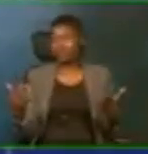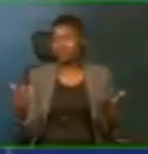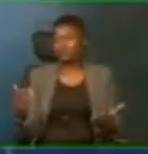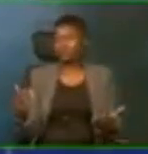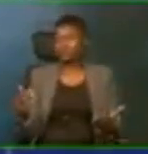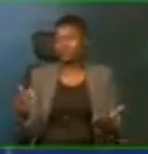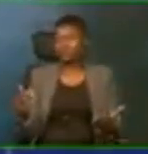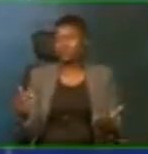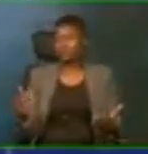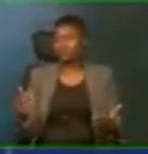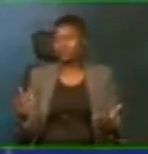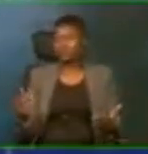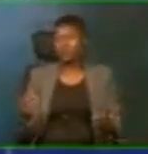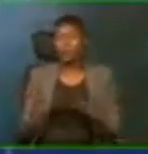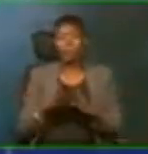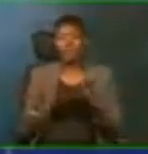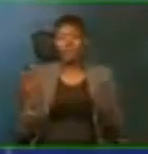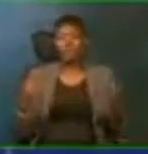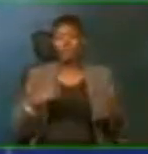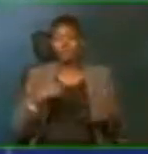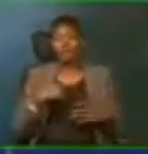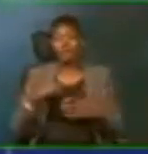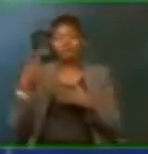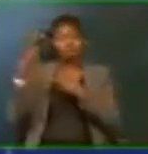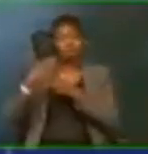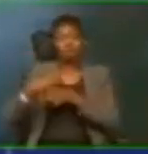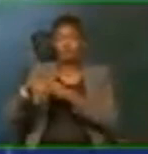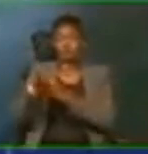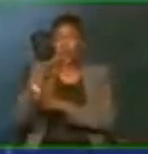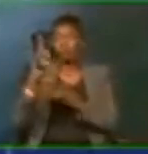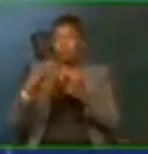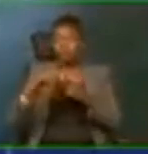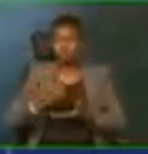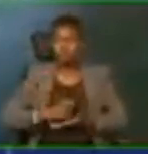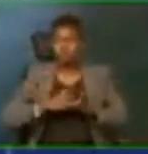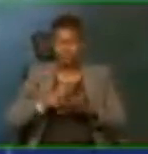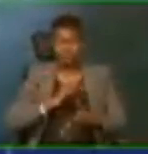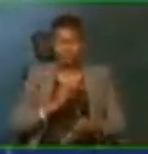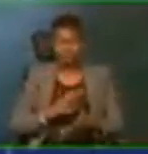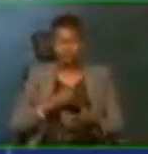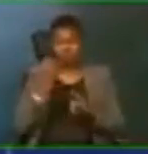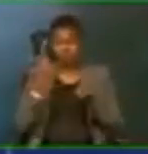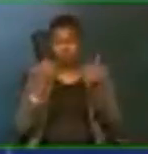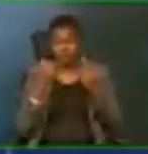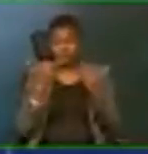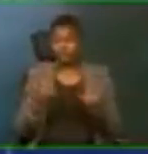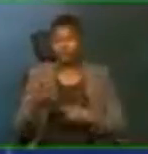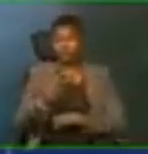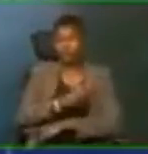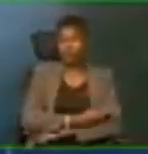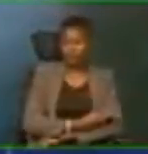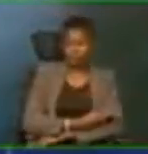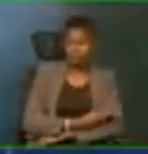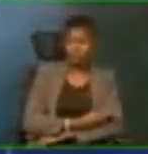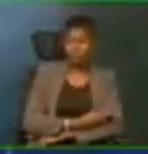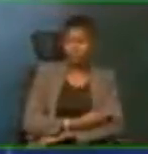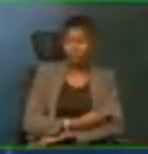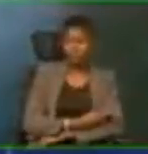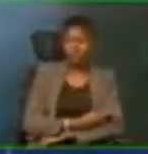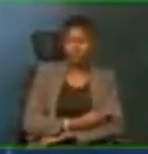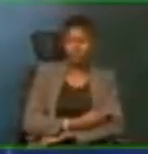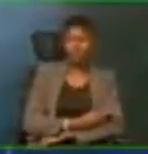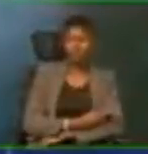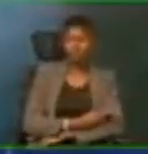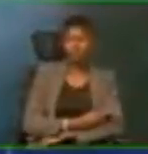I am trusting God to help us to understand today, the